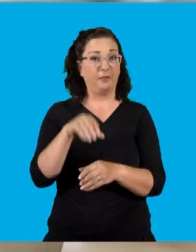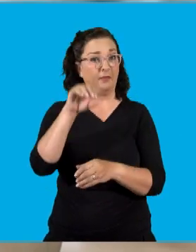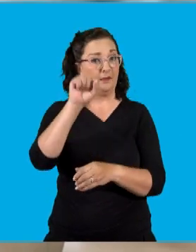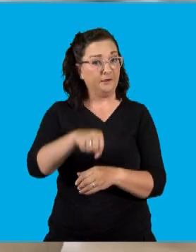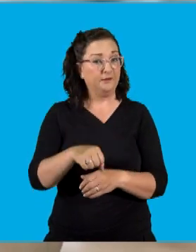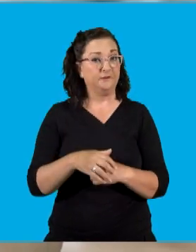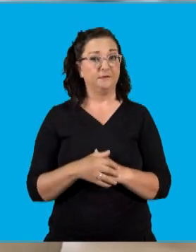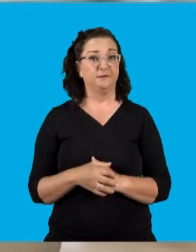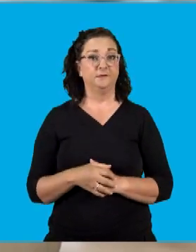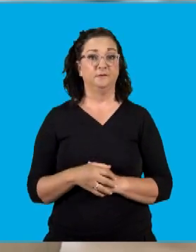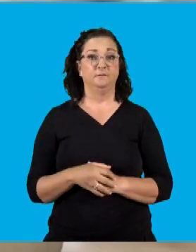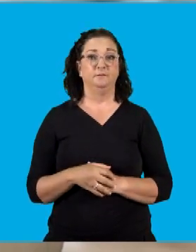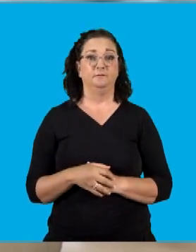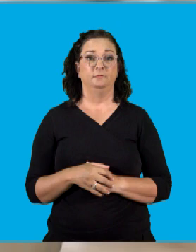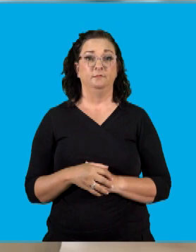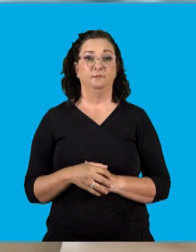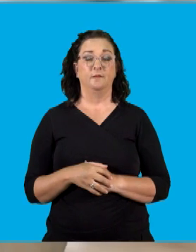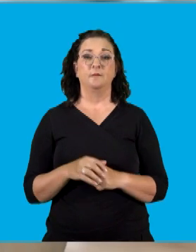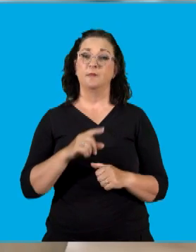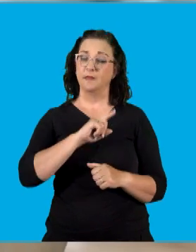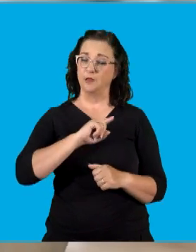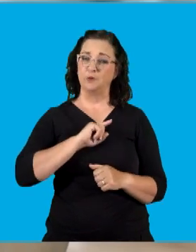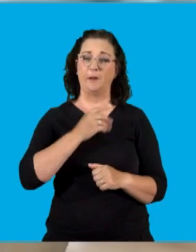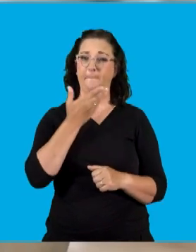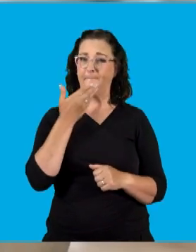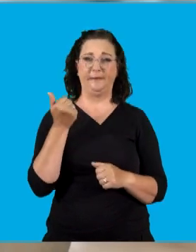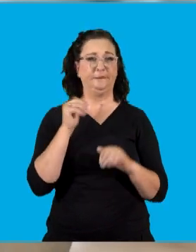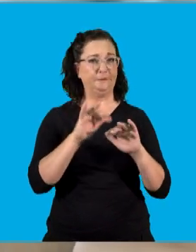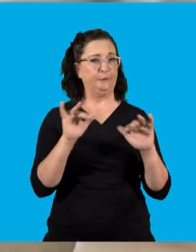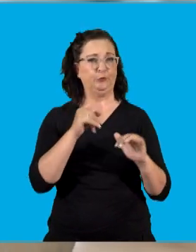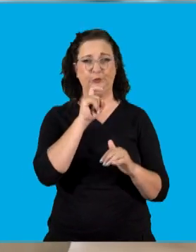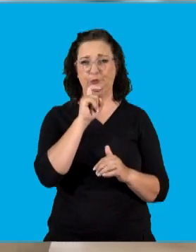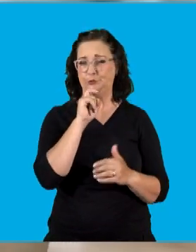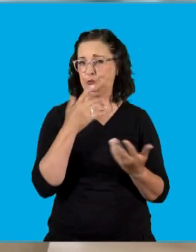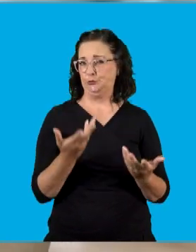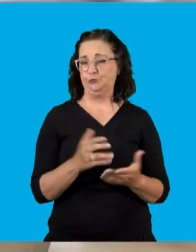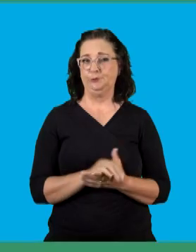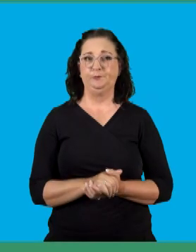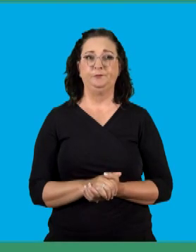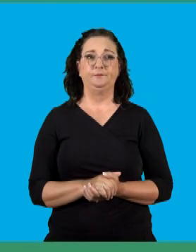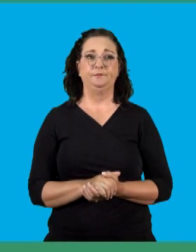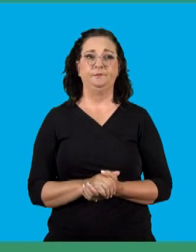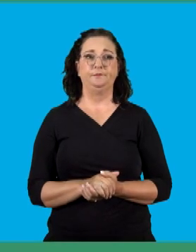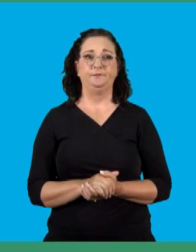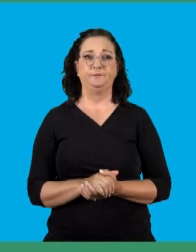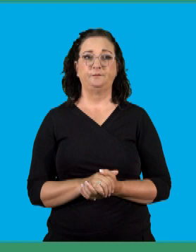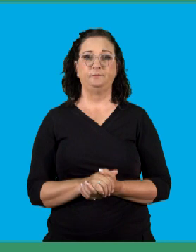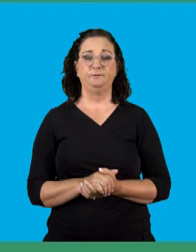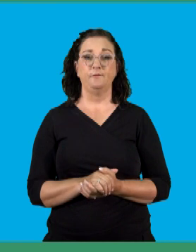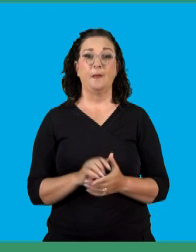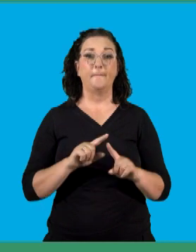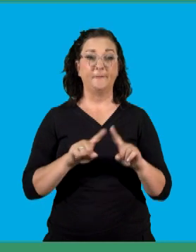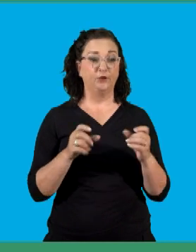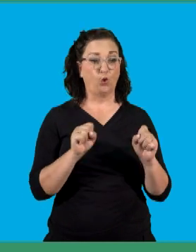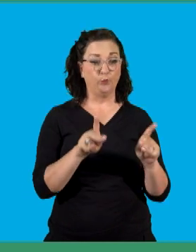inclusivity, making use of the best human resource. Then promotes equal opportunity for